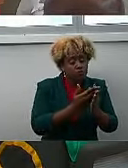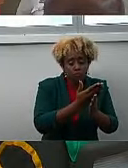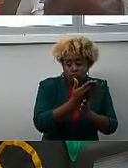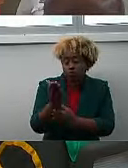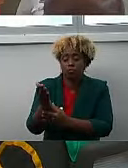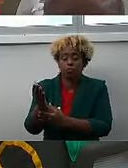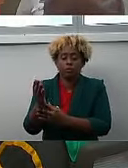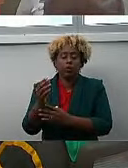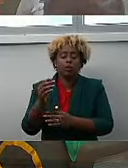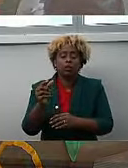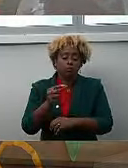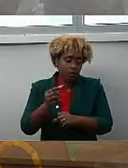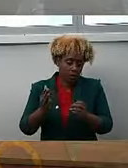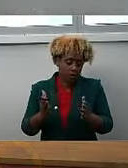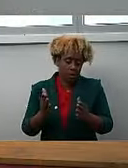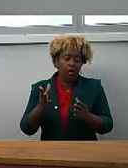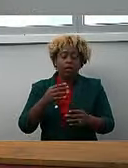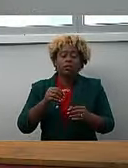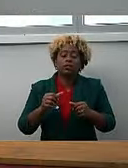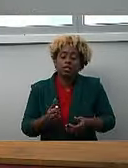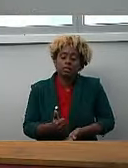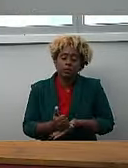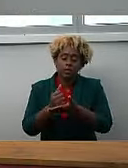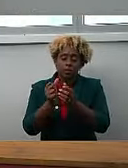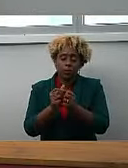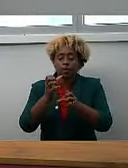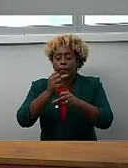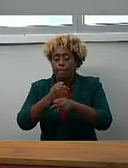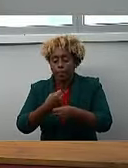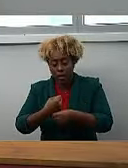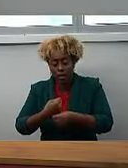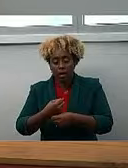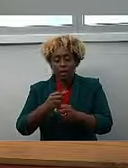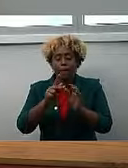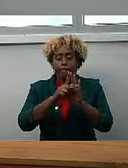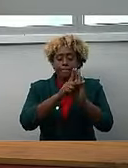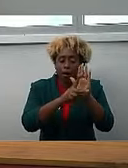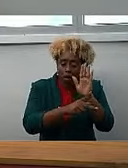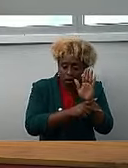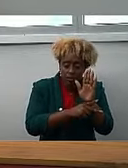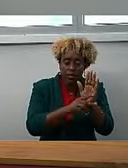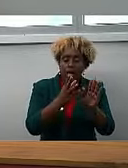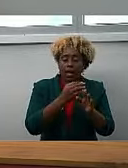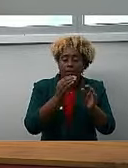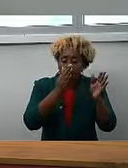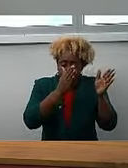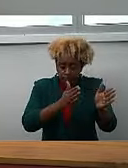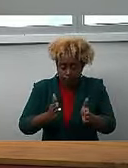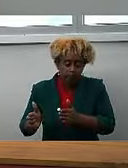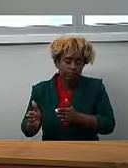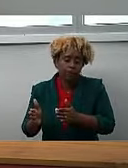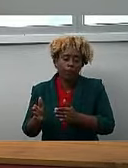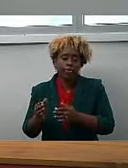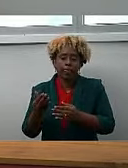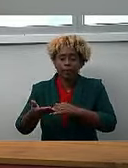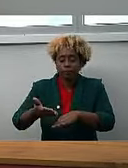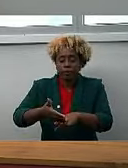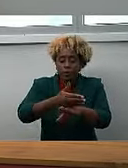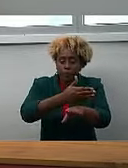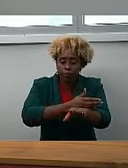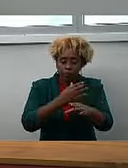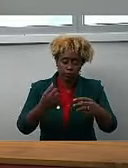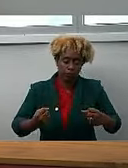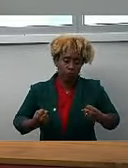to assist with the creation of a national security policy and strategy to improve and strengthen